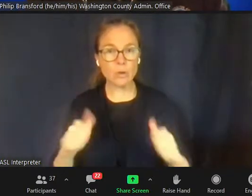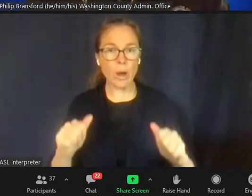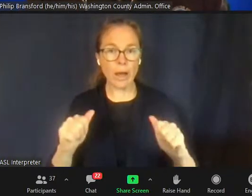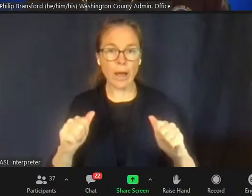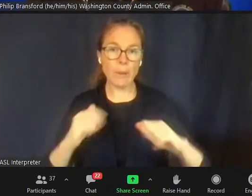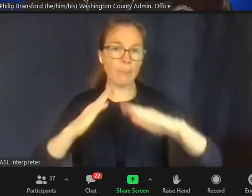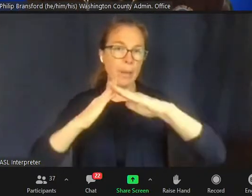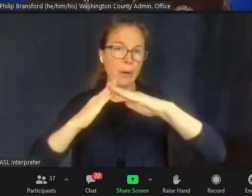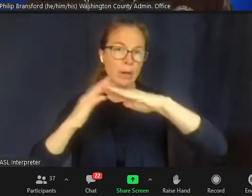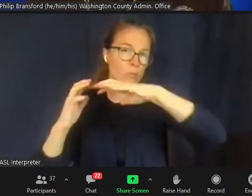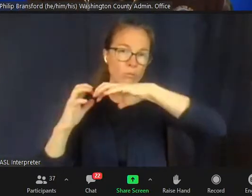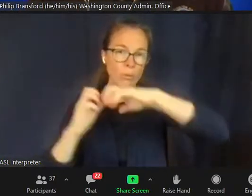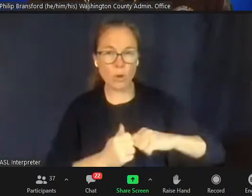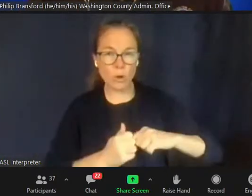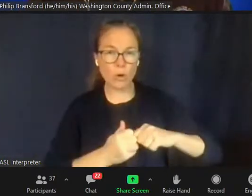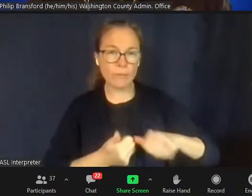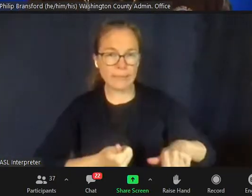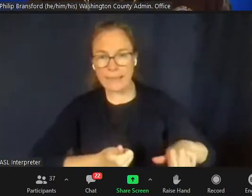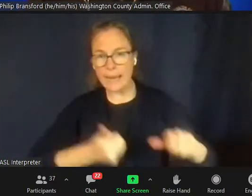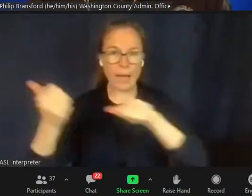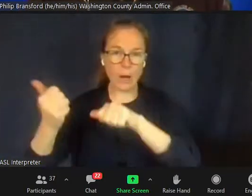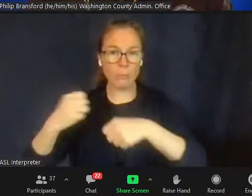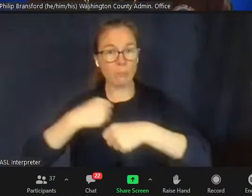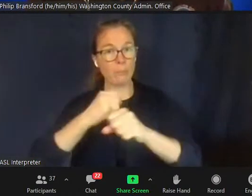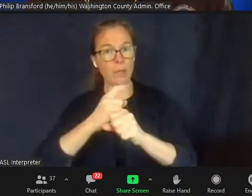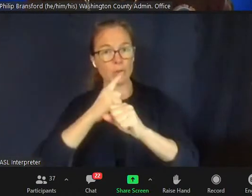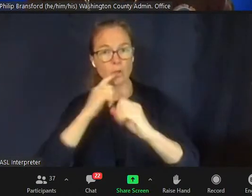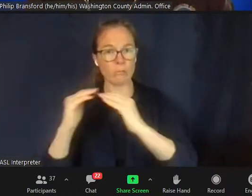barriers and inequities